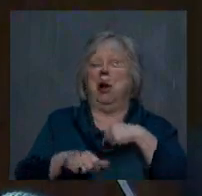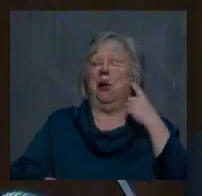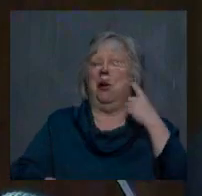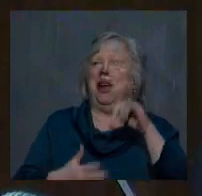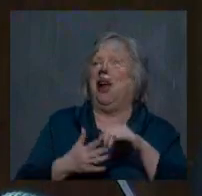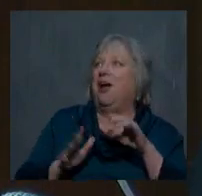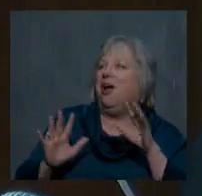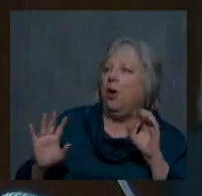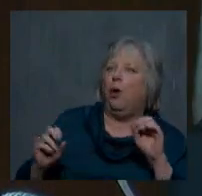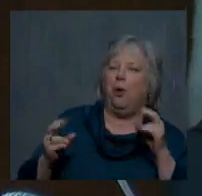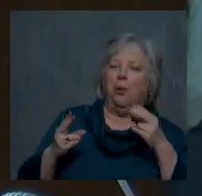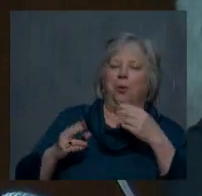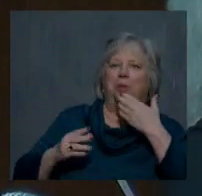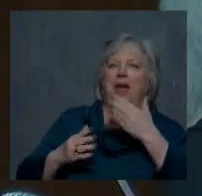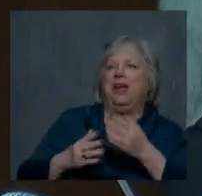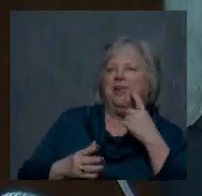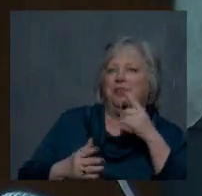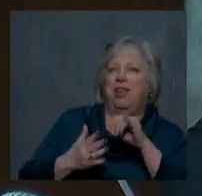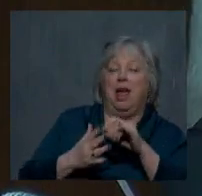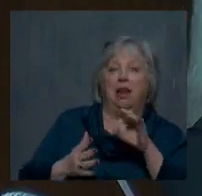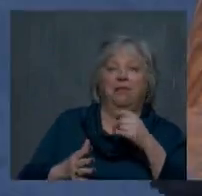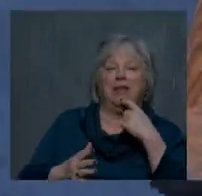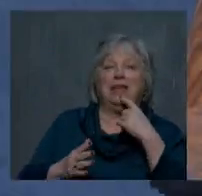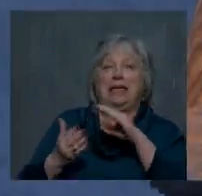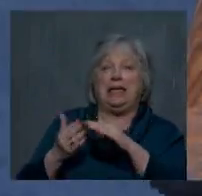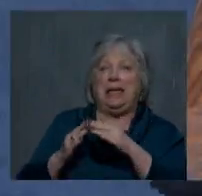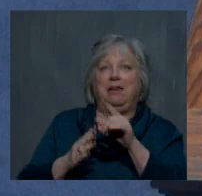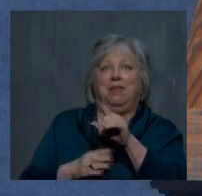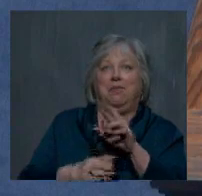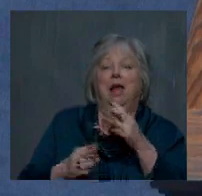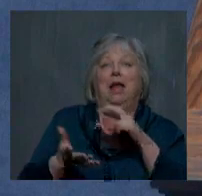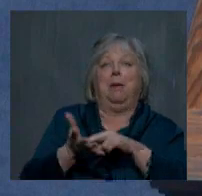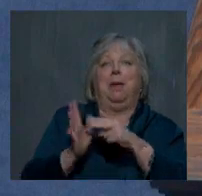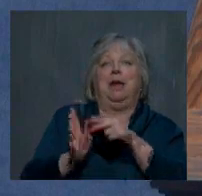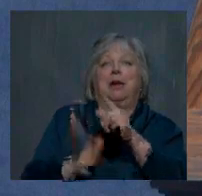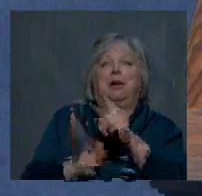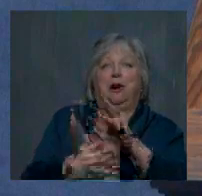yeah, thank you. Little Rock, I meant Little Rock as in